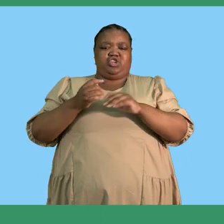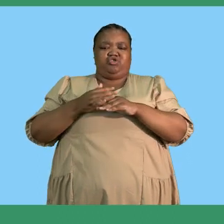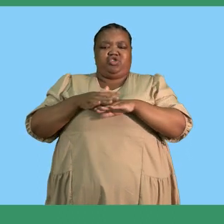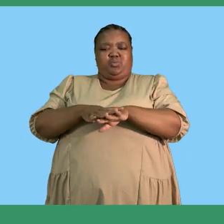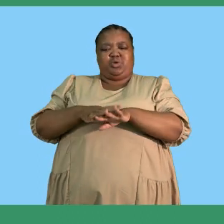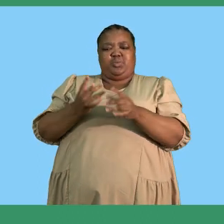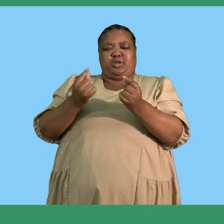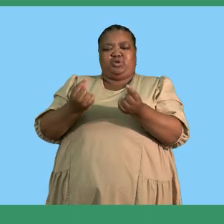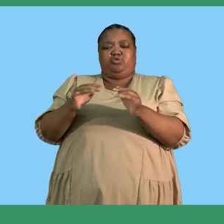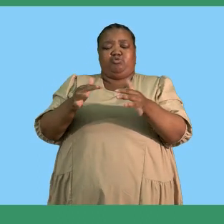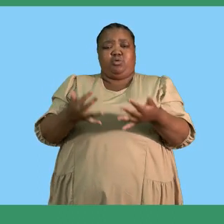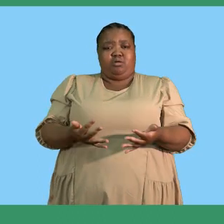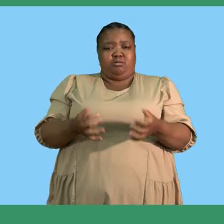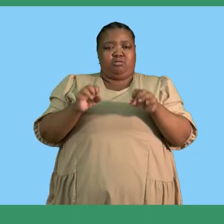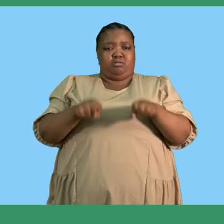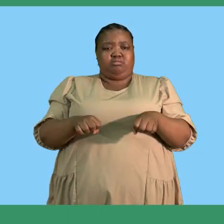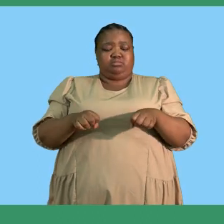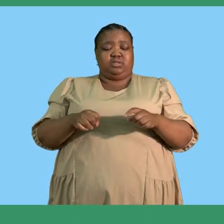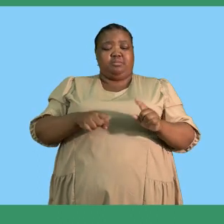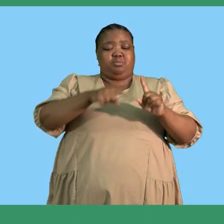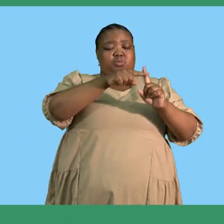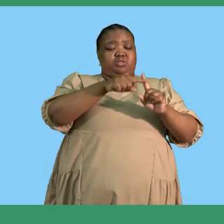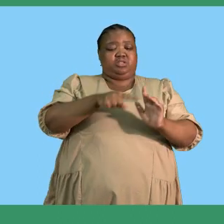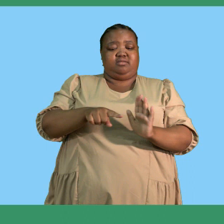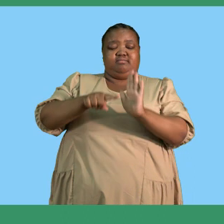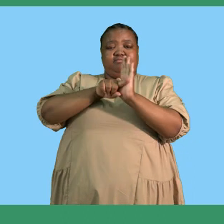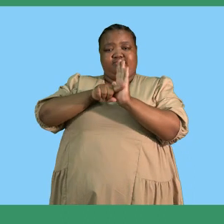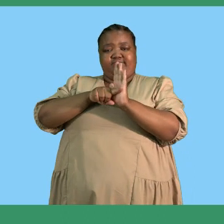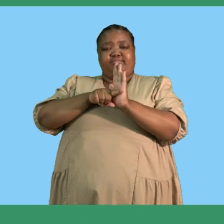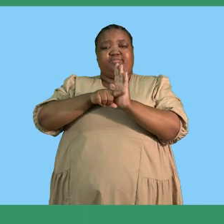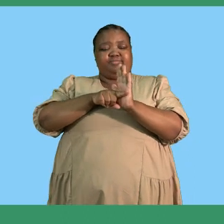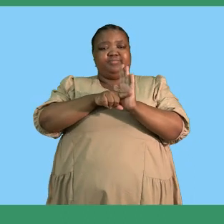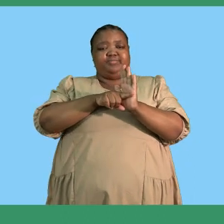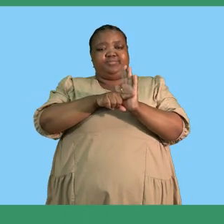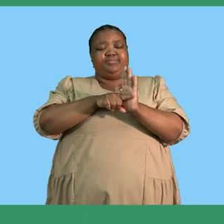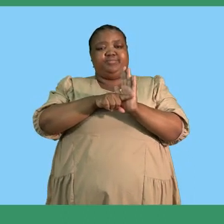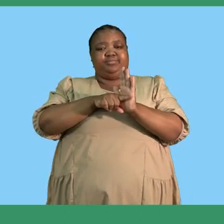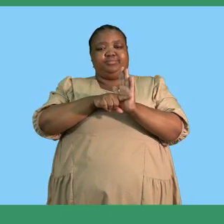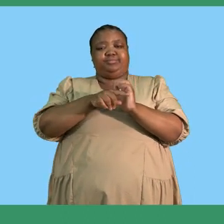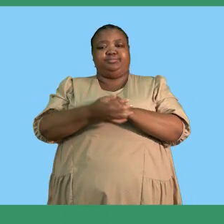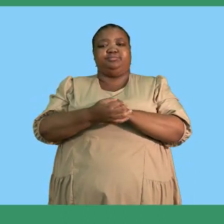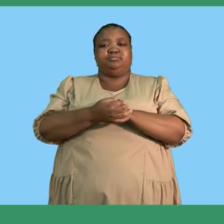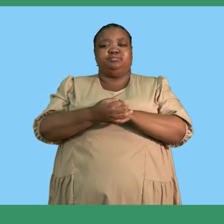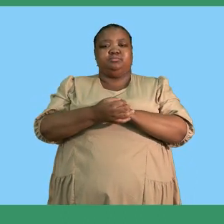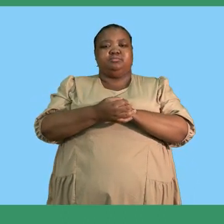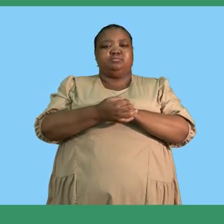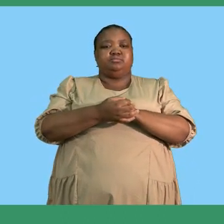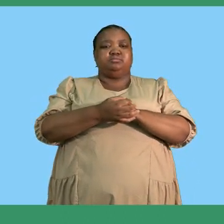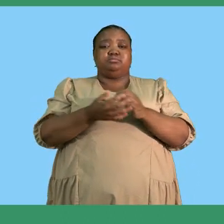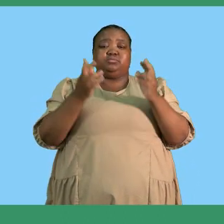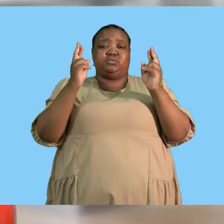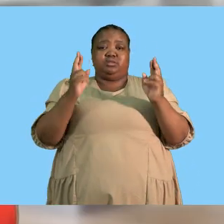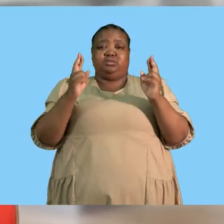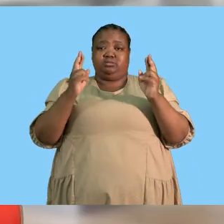change by looking at the advantages and the disadvantages. Now,